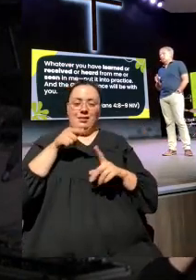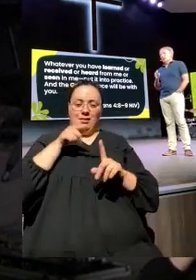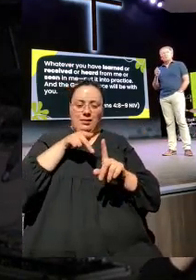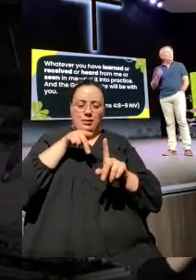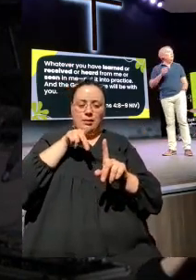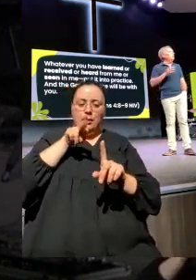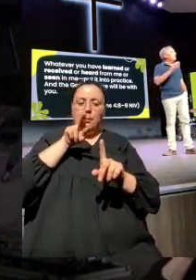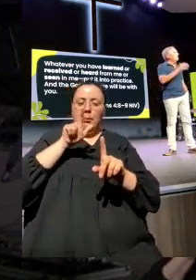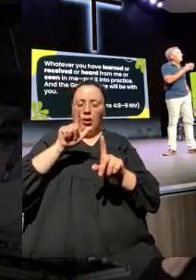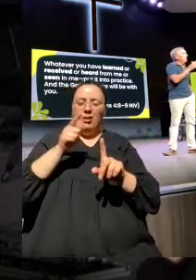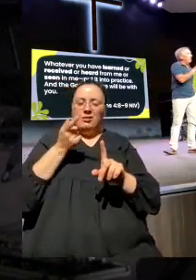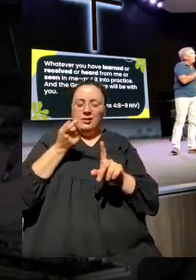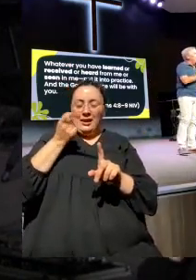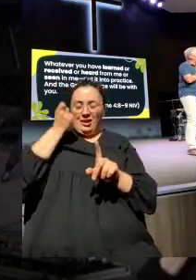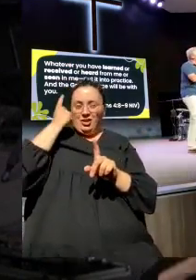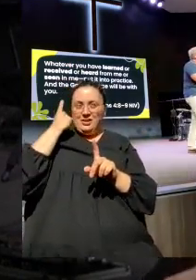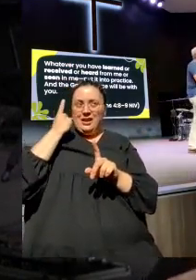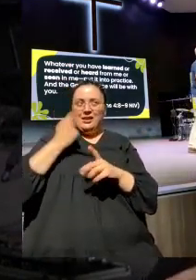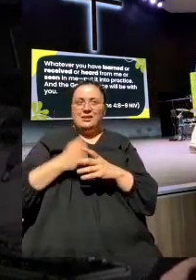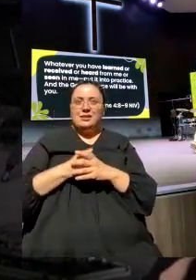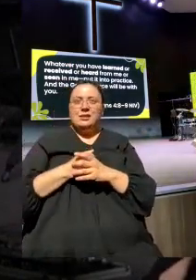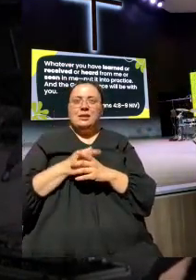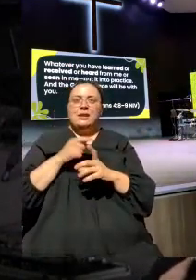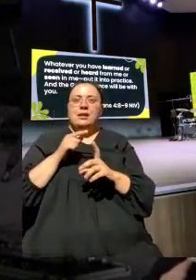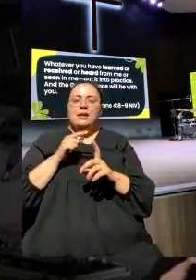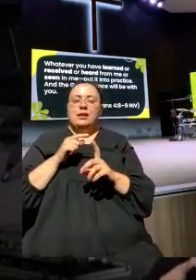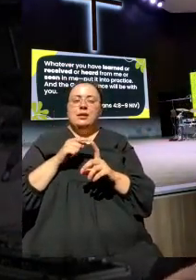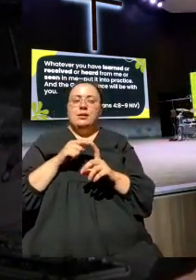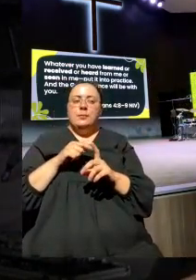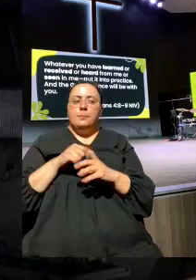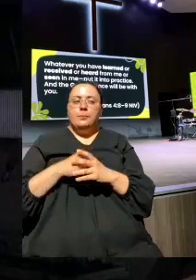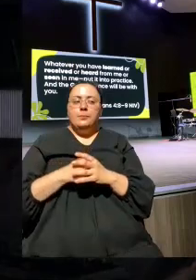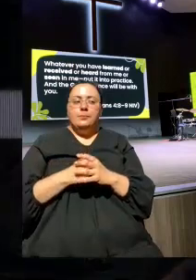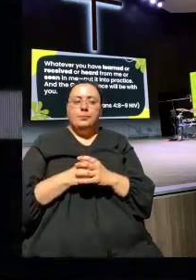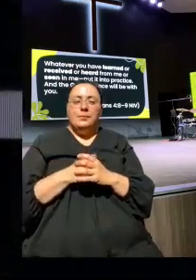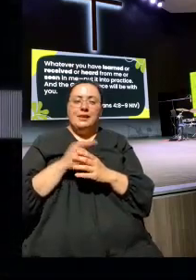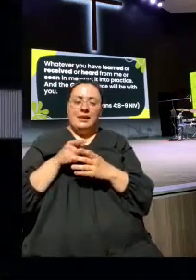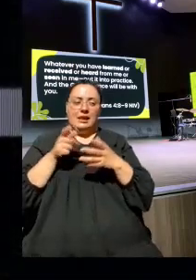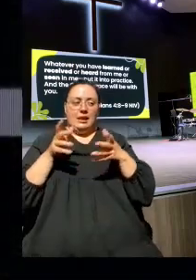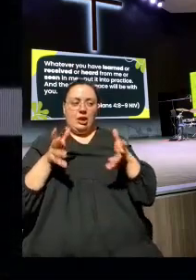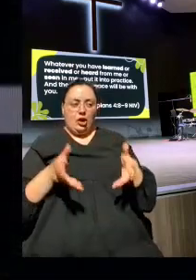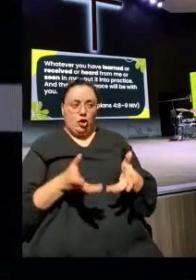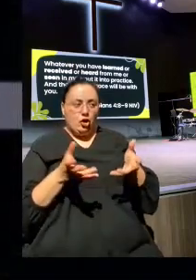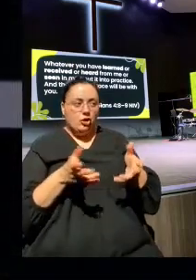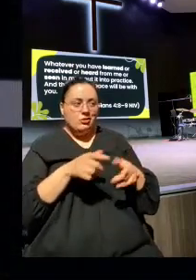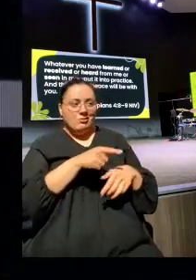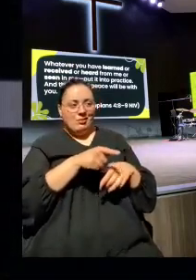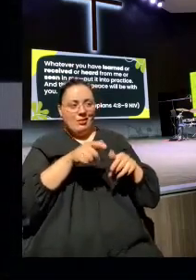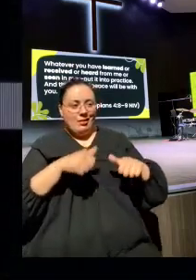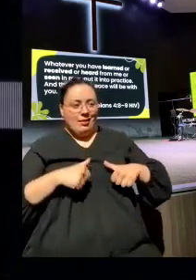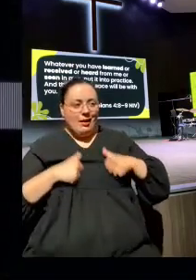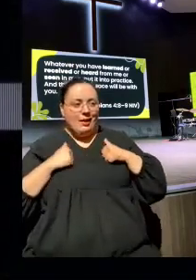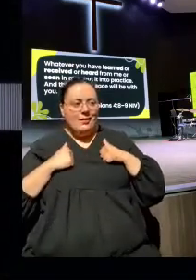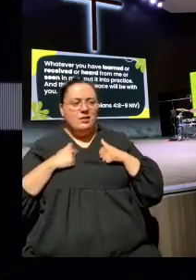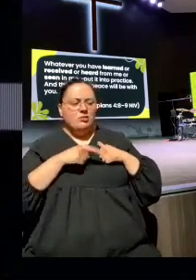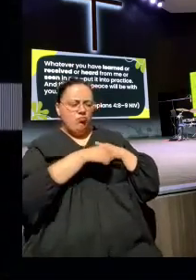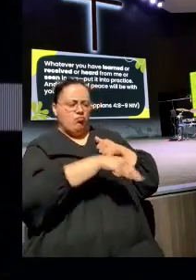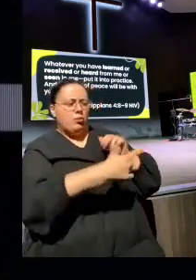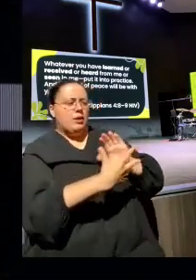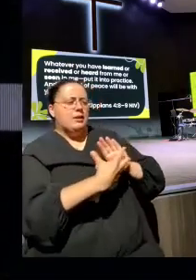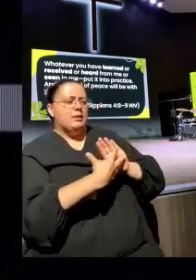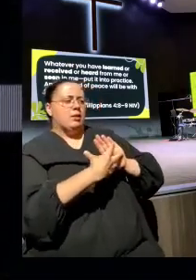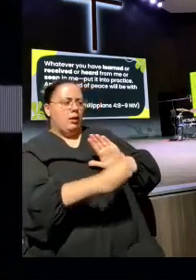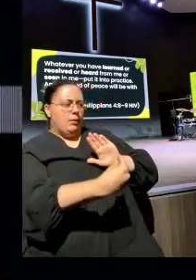And so he has lived a life in which he encourages those that he's corresponding, imitate me.